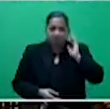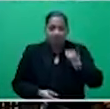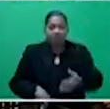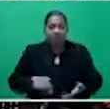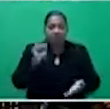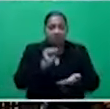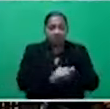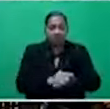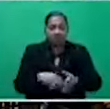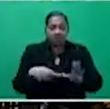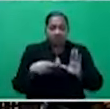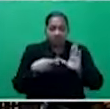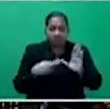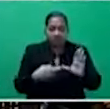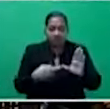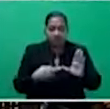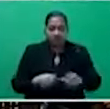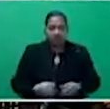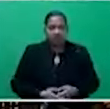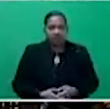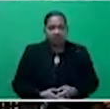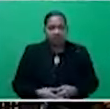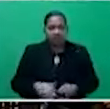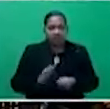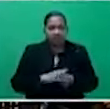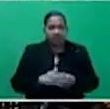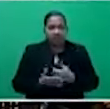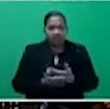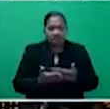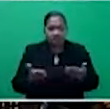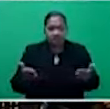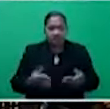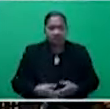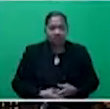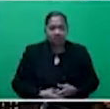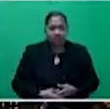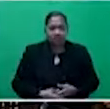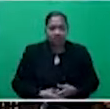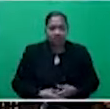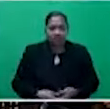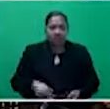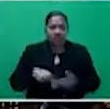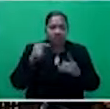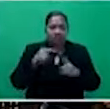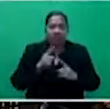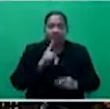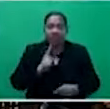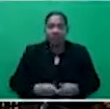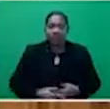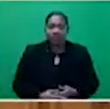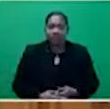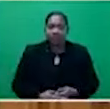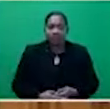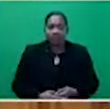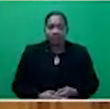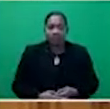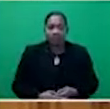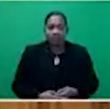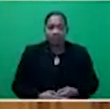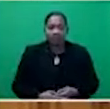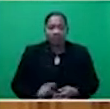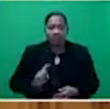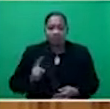reply being made for you to raise a point of order. What is your point of order? That's what he's talking about